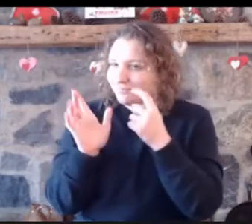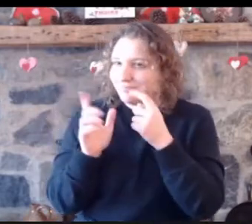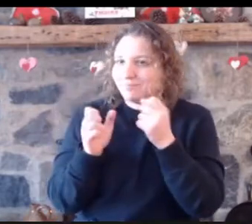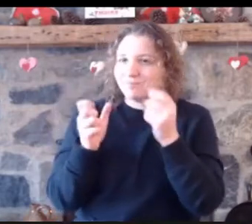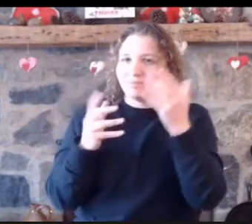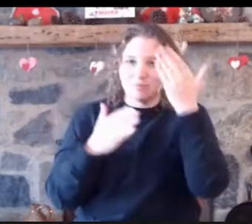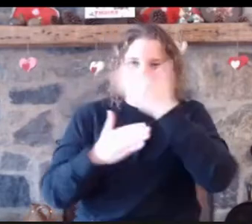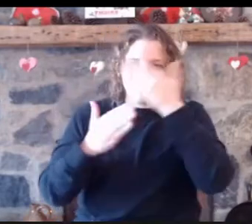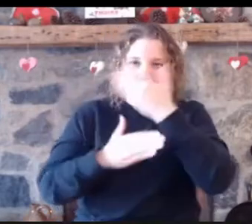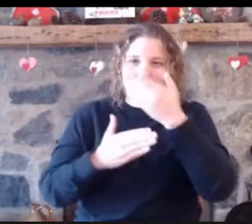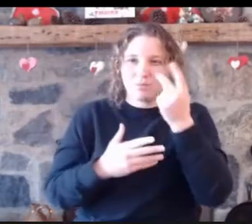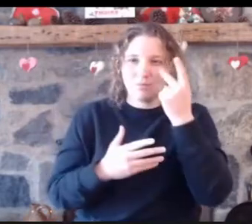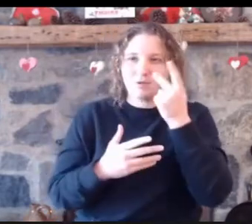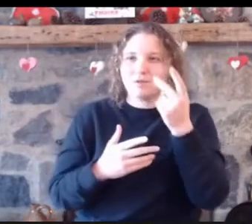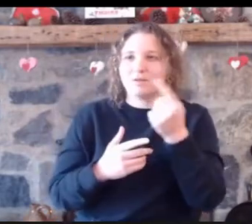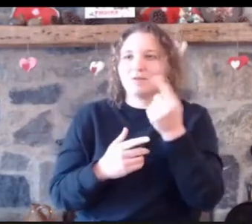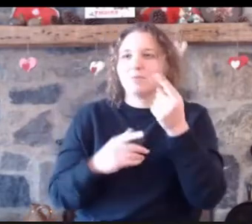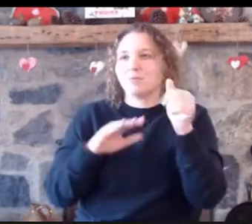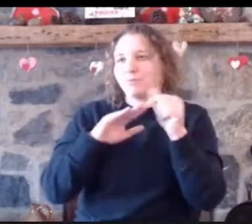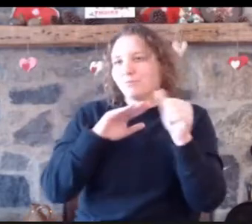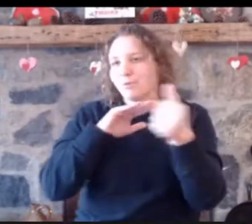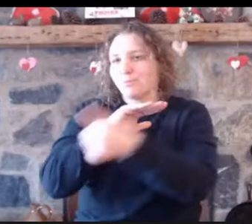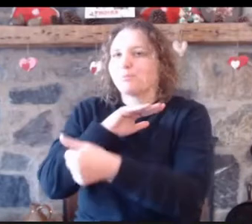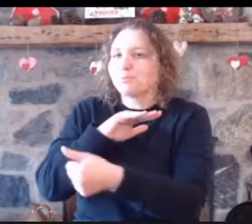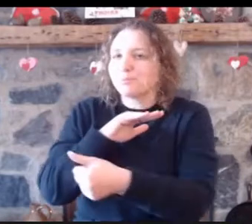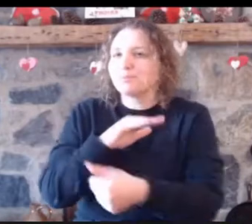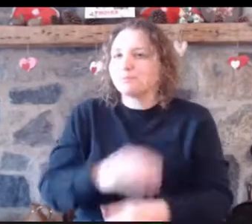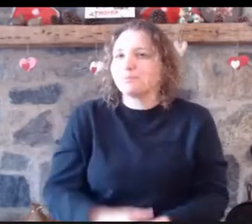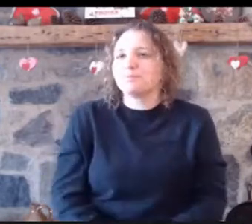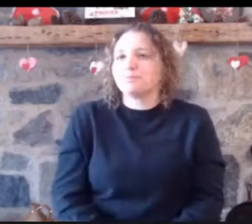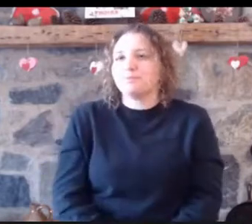the occasional flash of something going by.